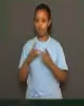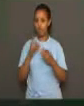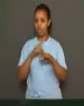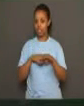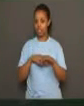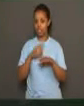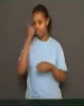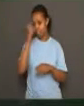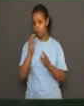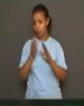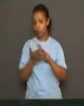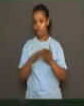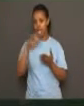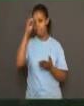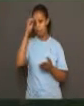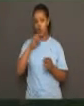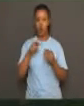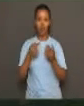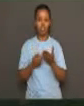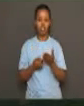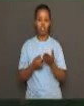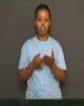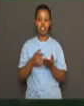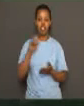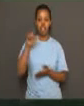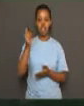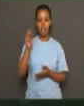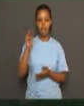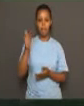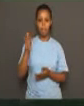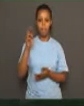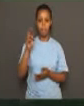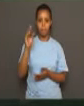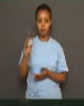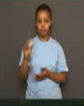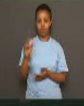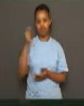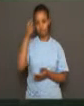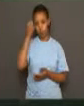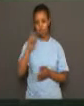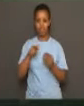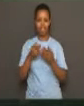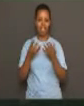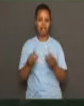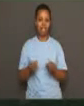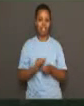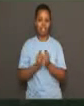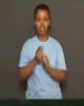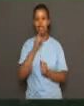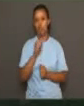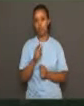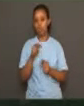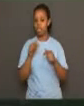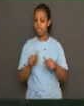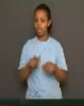last lesson, we learned about the Lamarckian theory of evolution. Today,